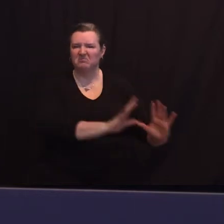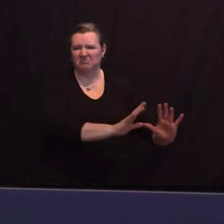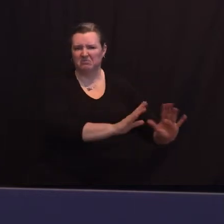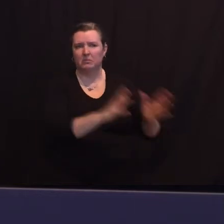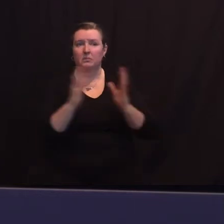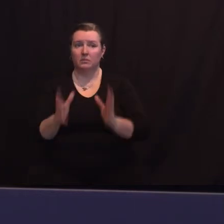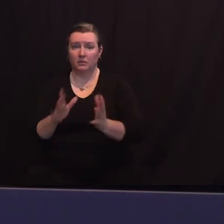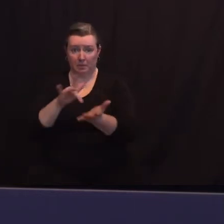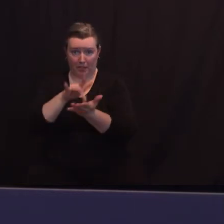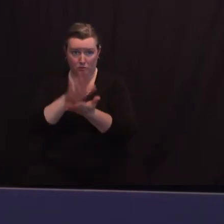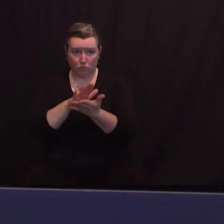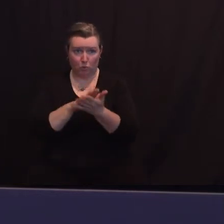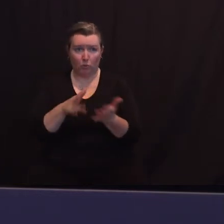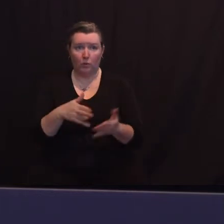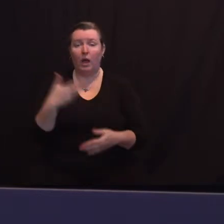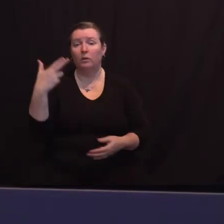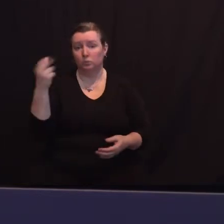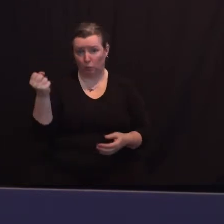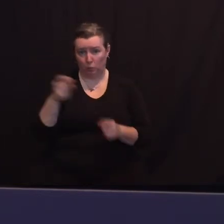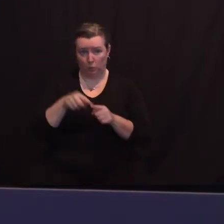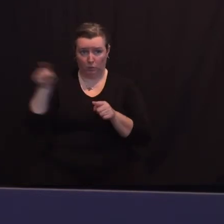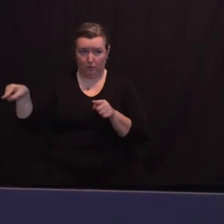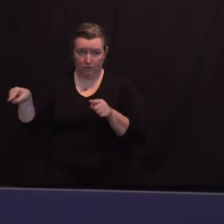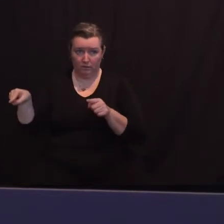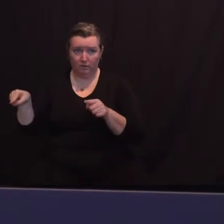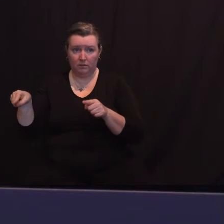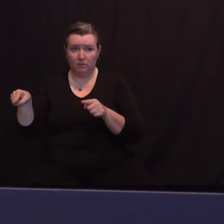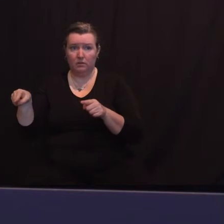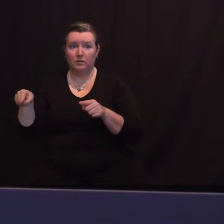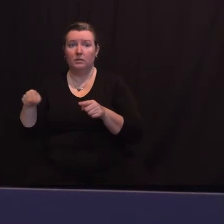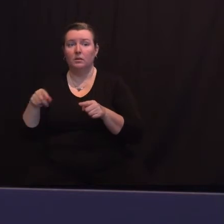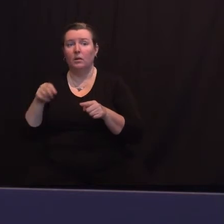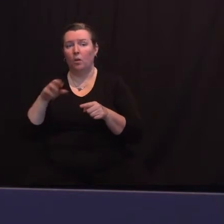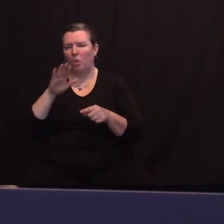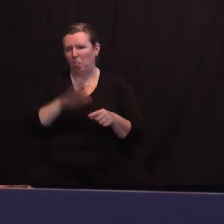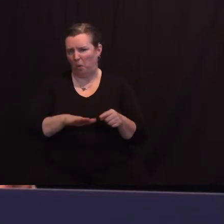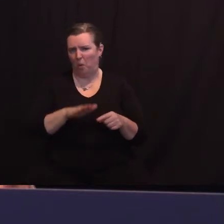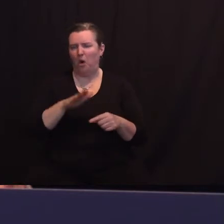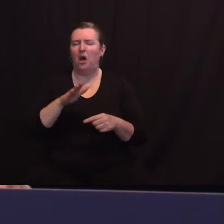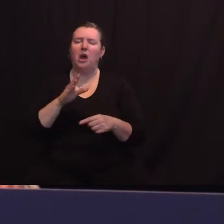region is in low and moderate risk level.